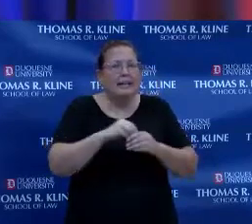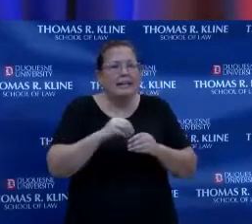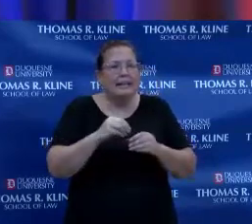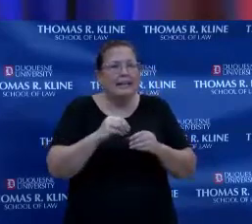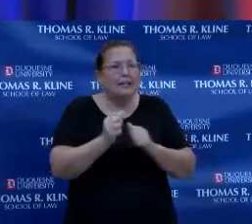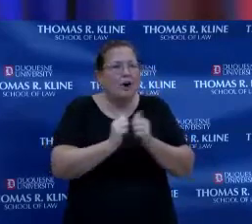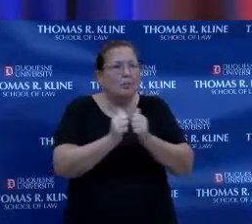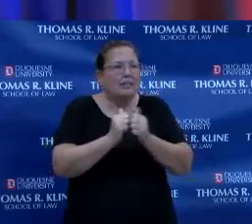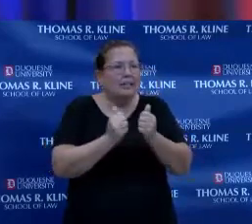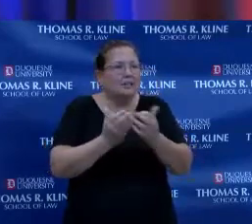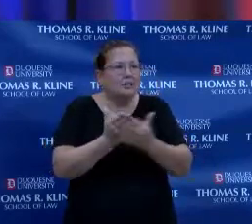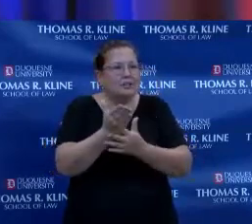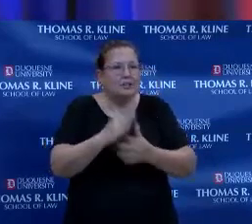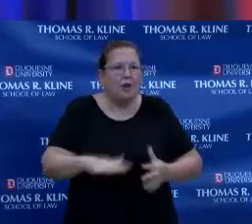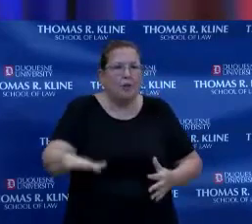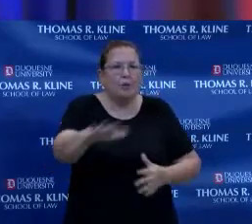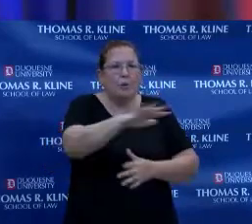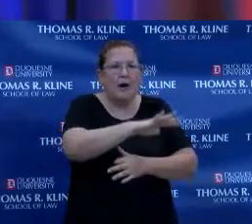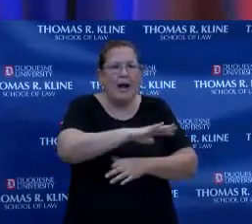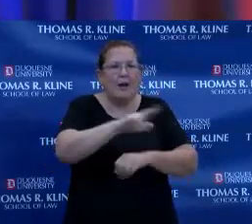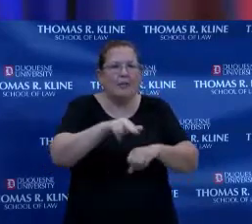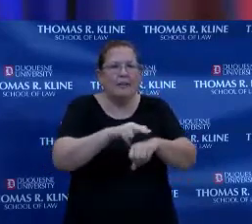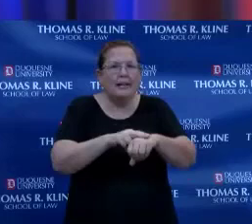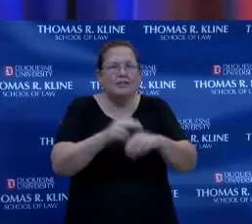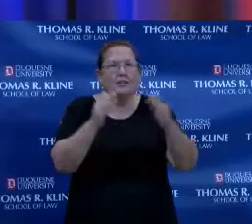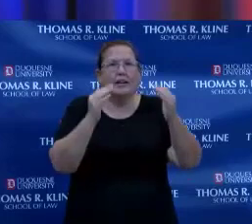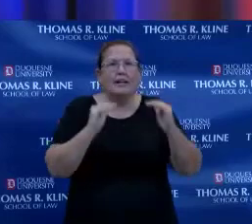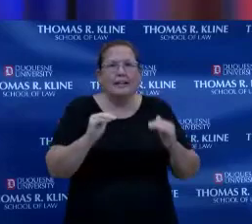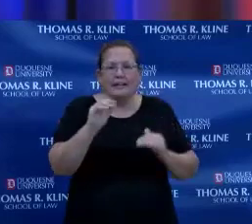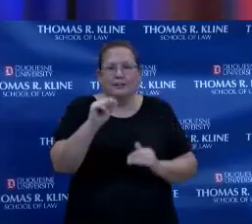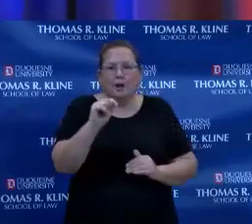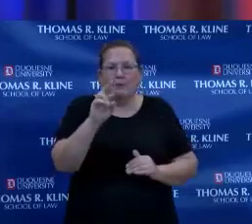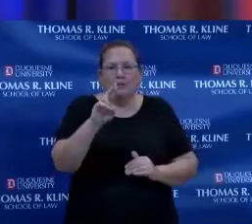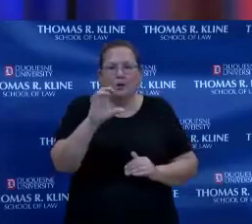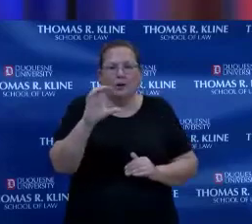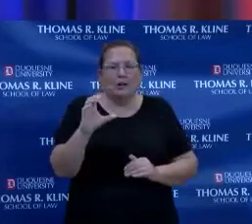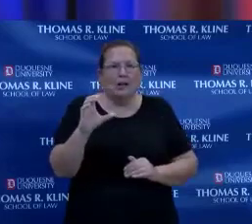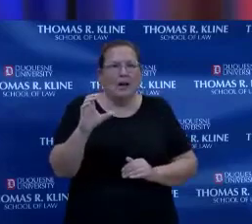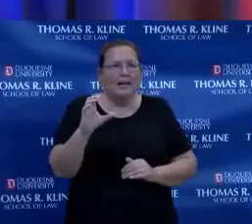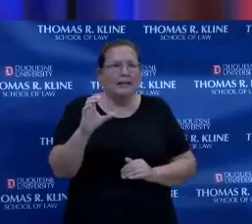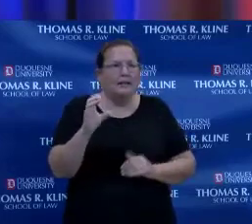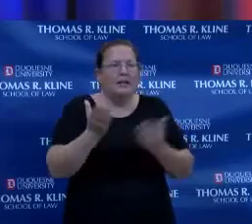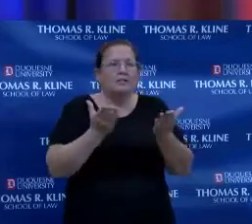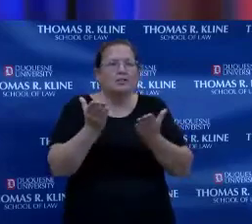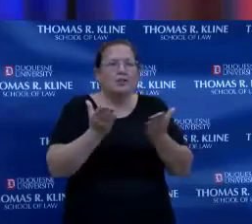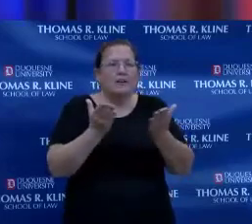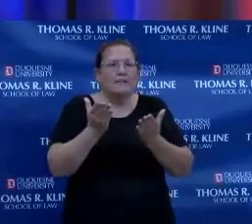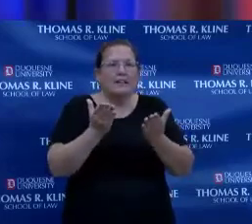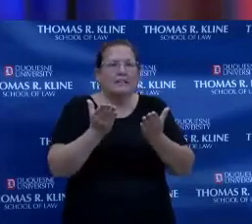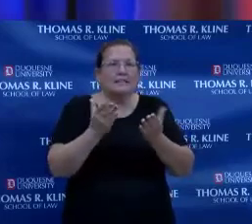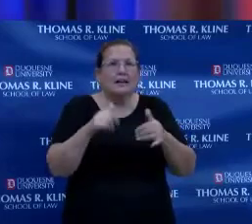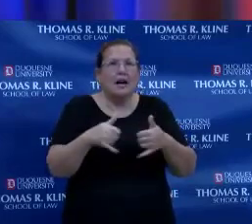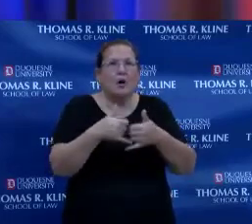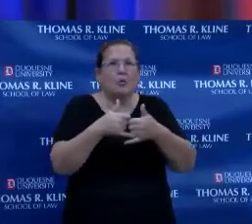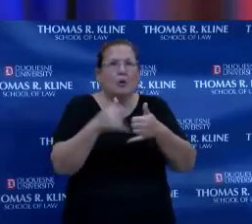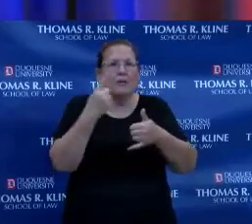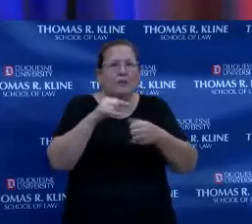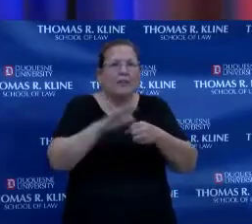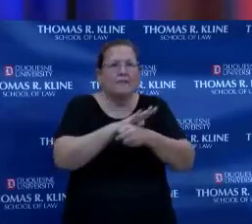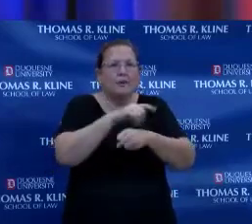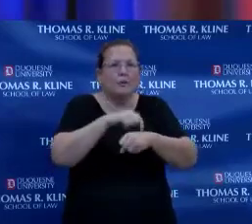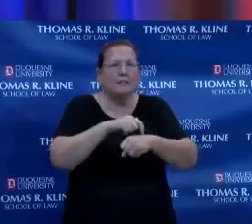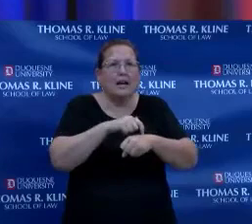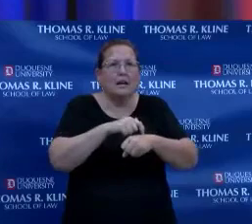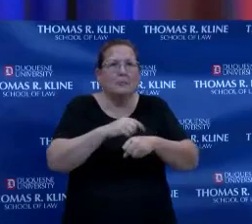nation. Next, the Thomas R. Kline Meritorious Service Award, awarded to the full-time